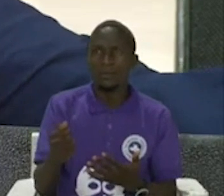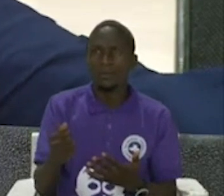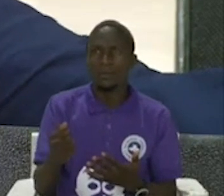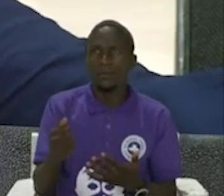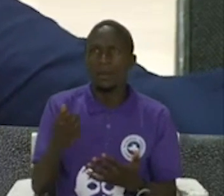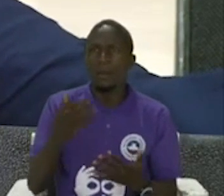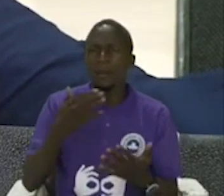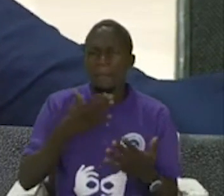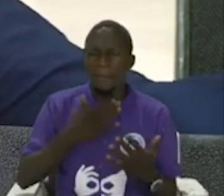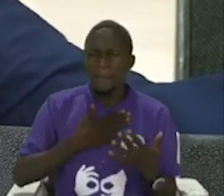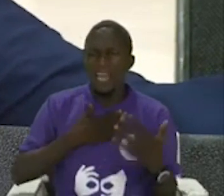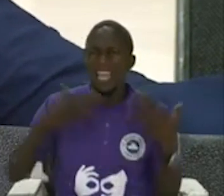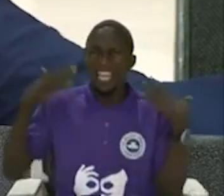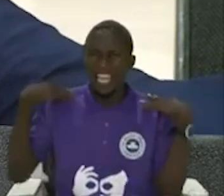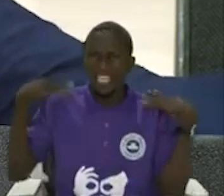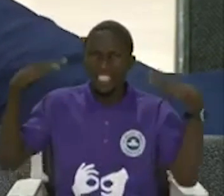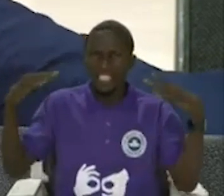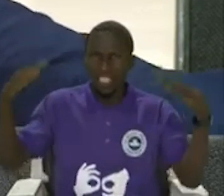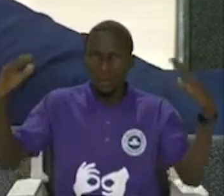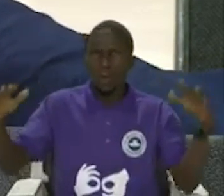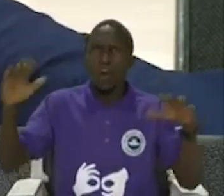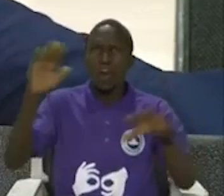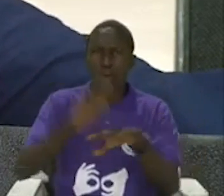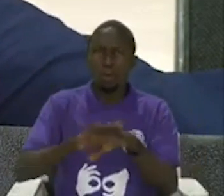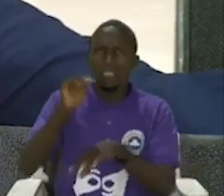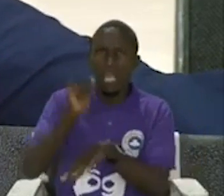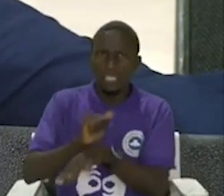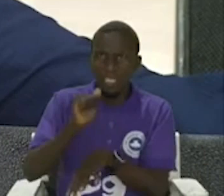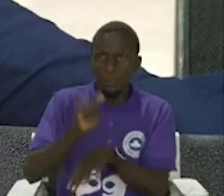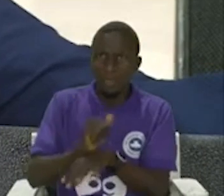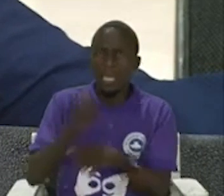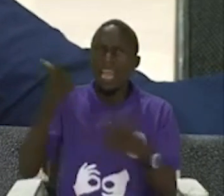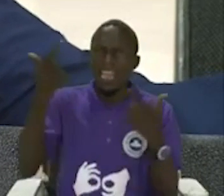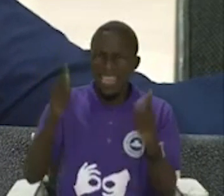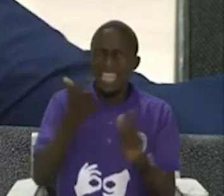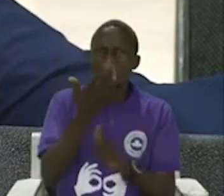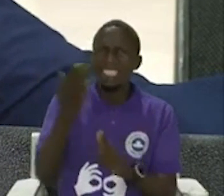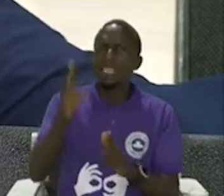My angels on assignment, let there be